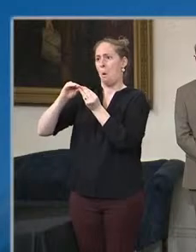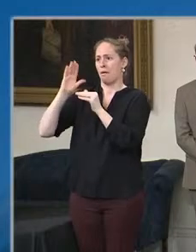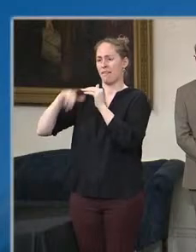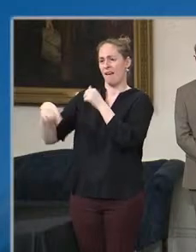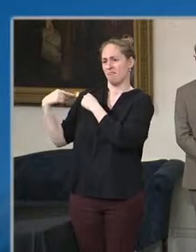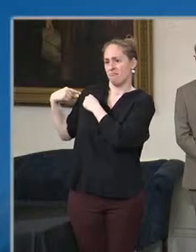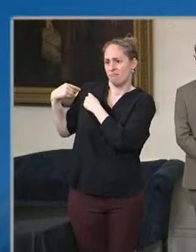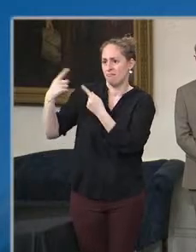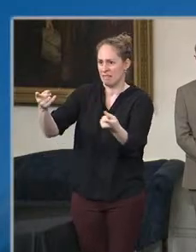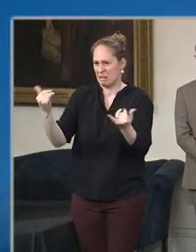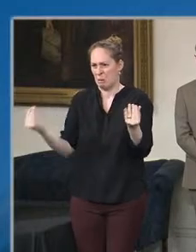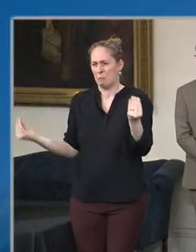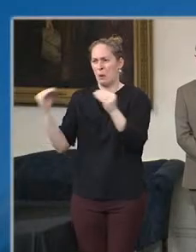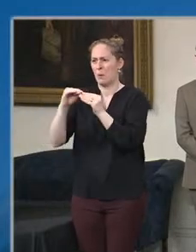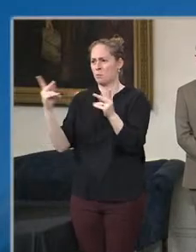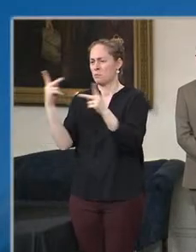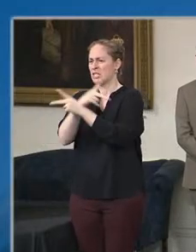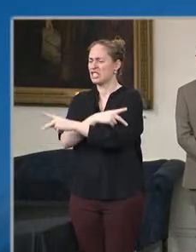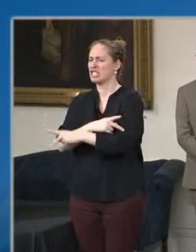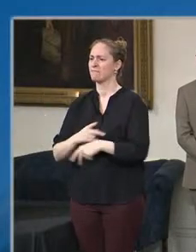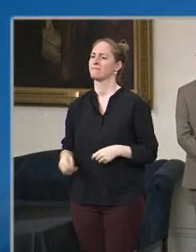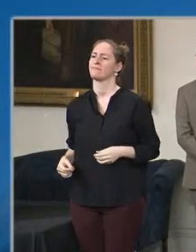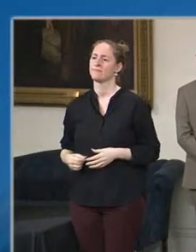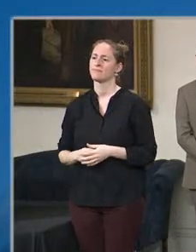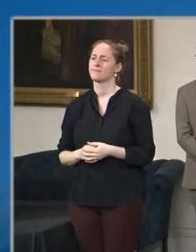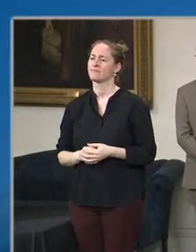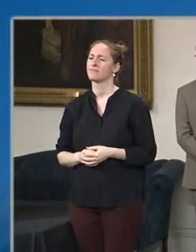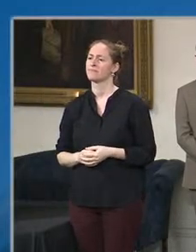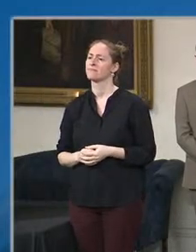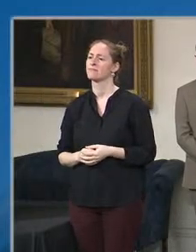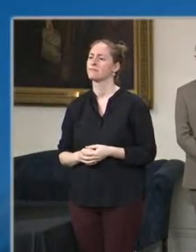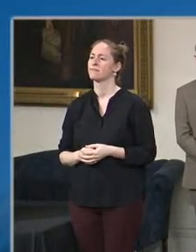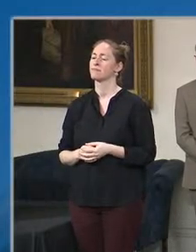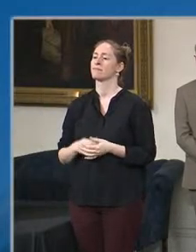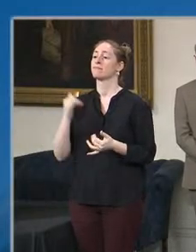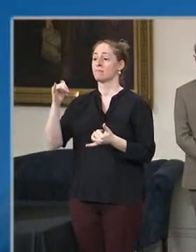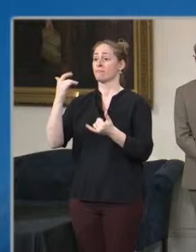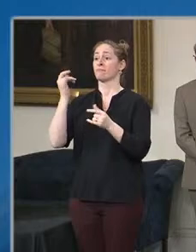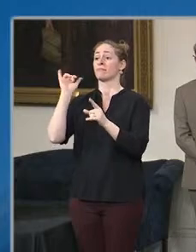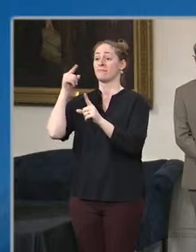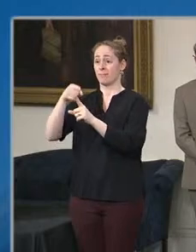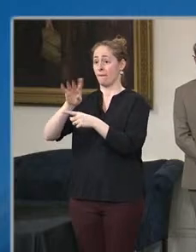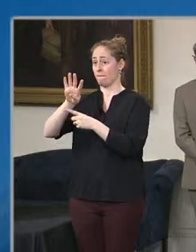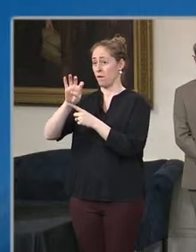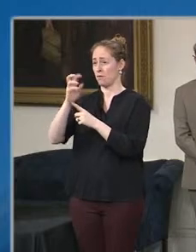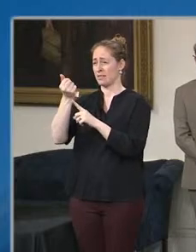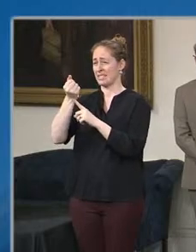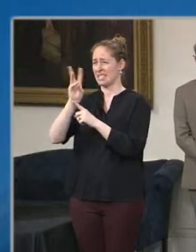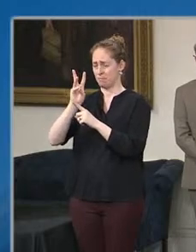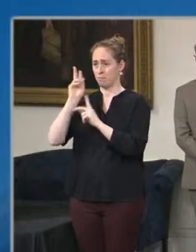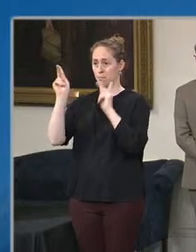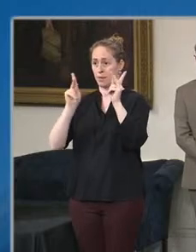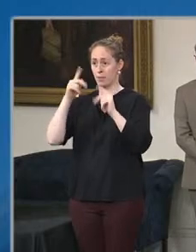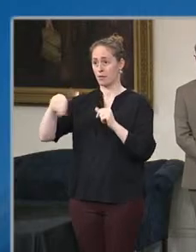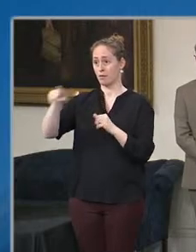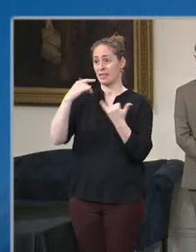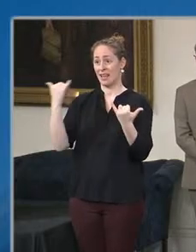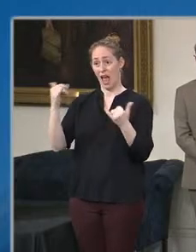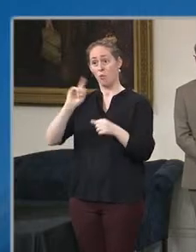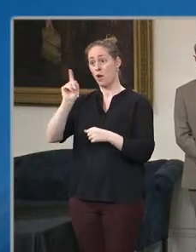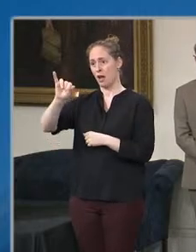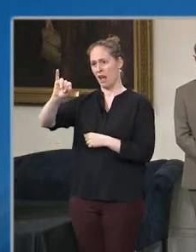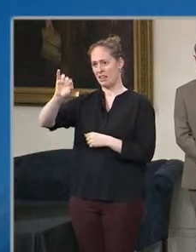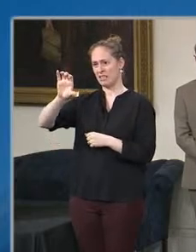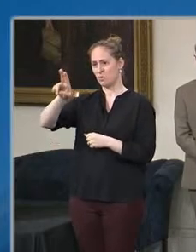pandemic. That includes 416 Marylanders currently in intensive care units, which is our highest